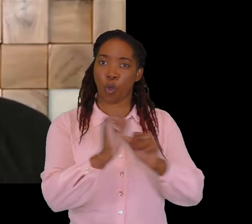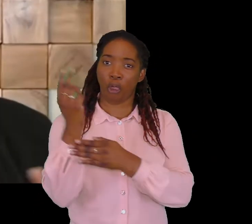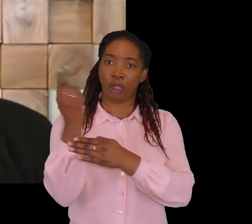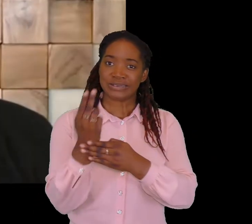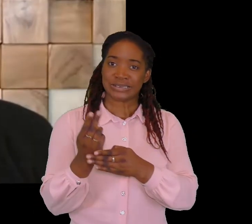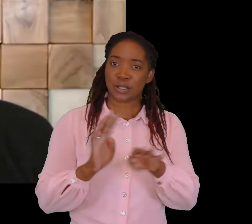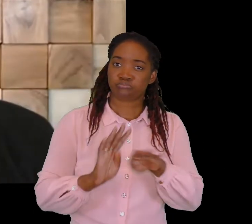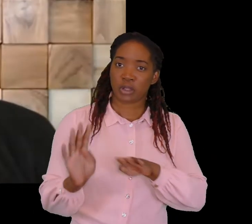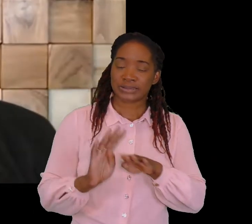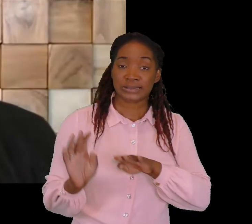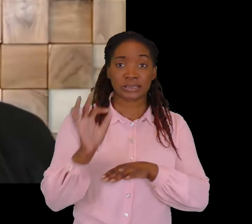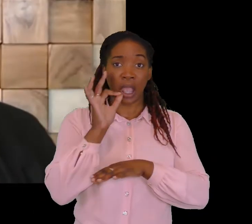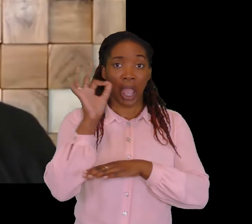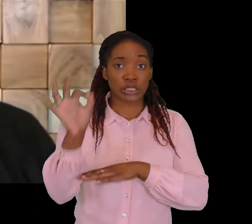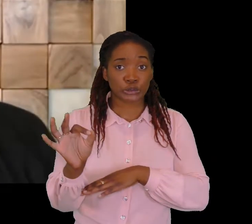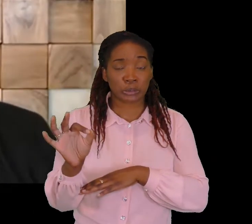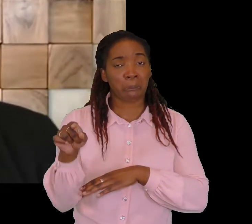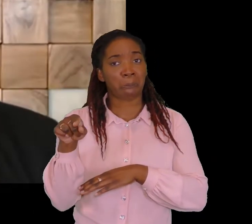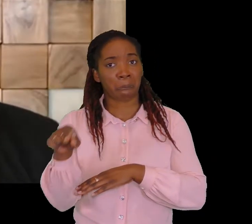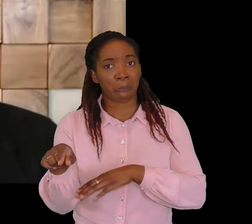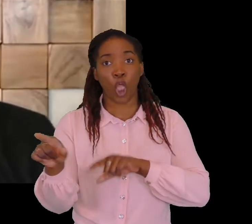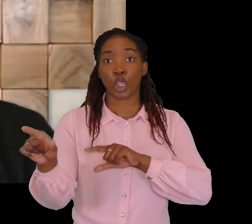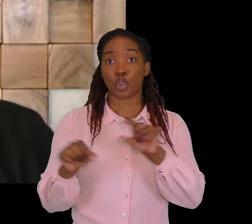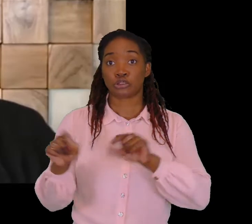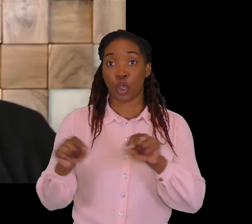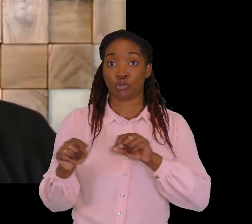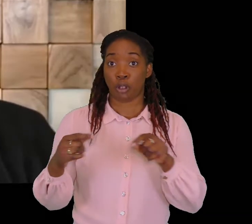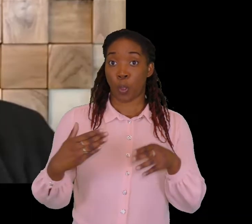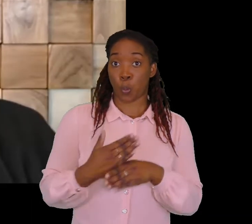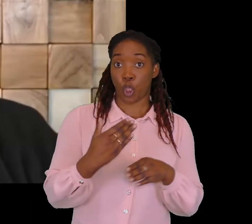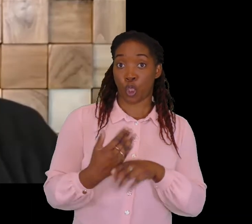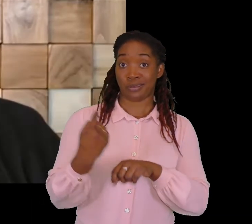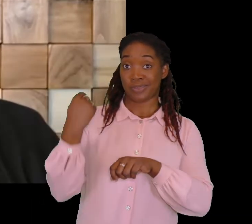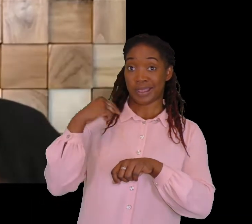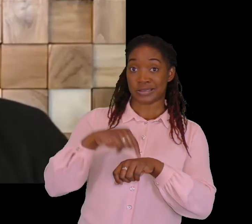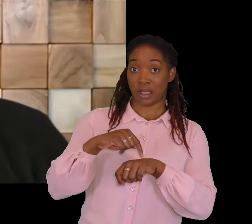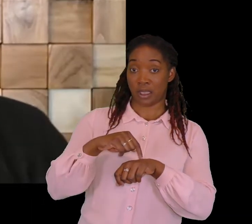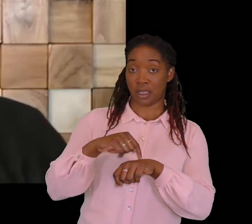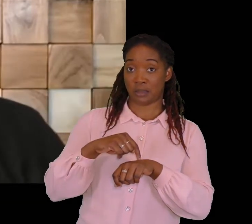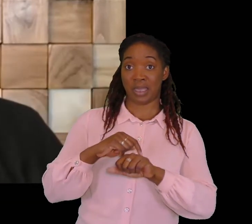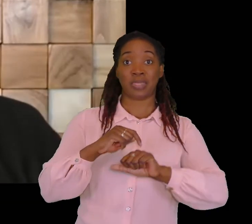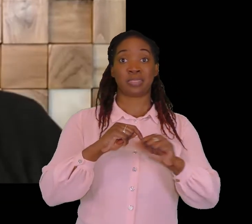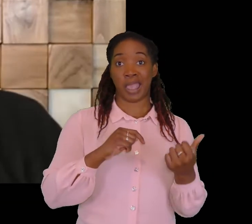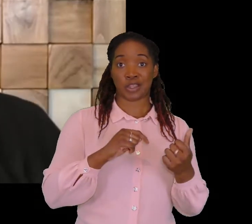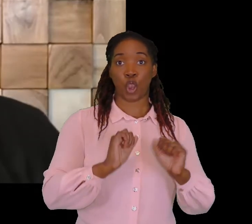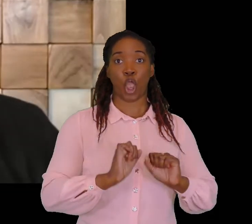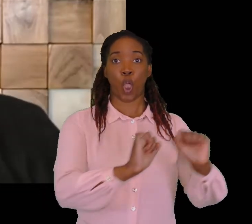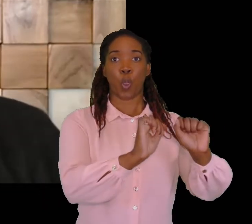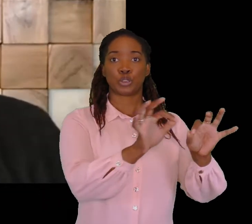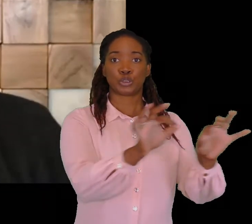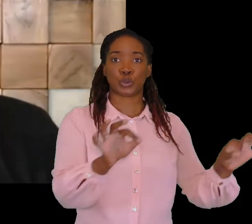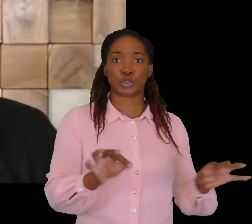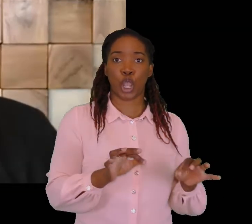and ask you about the relation of your curatorial practice at that time to your studio practice, to your art. How did